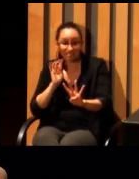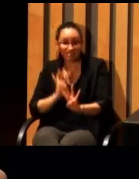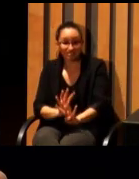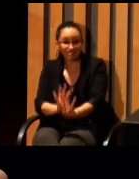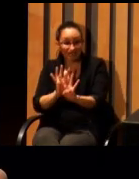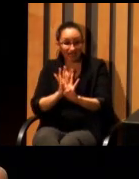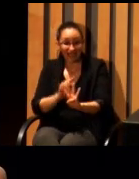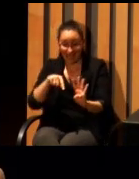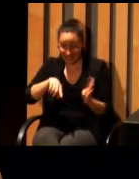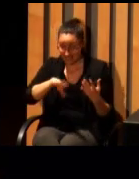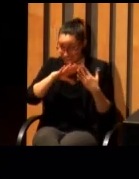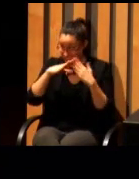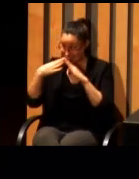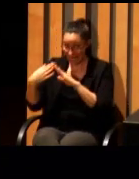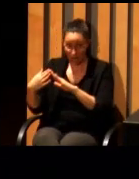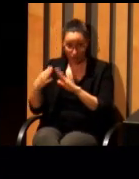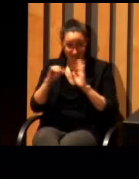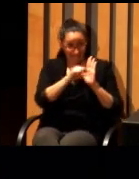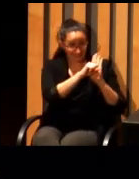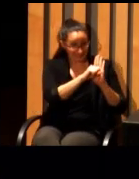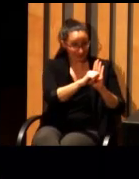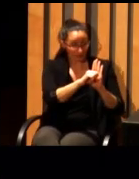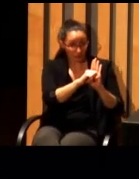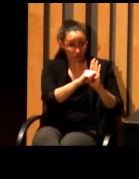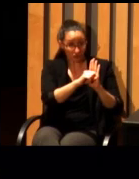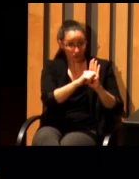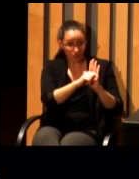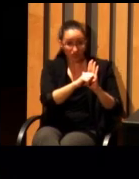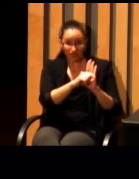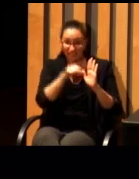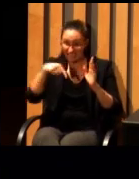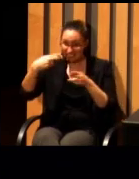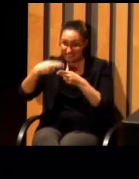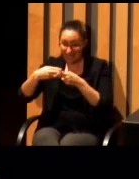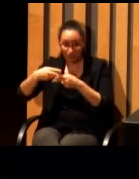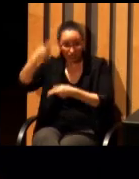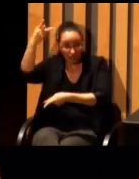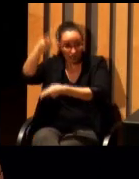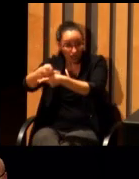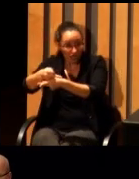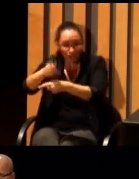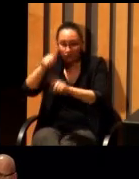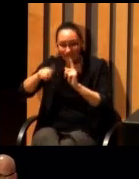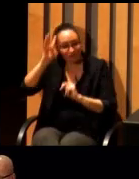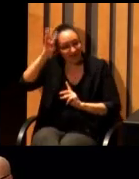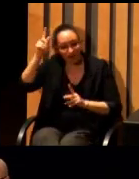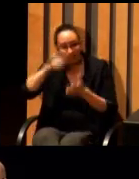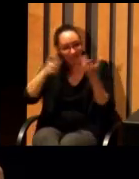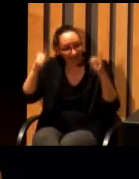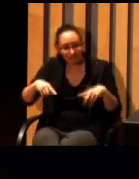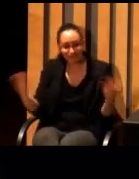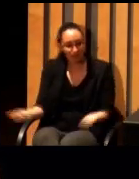And in this town, that symbol and this name still stands. You can't make this up.